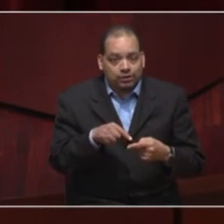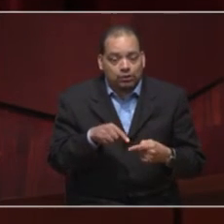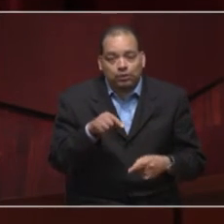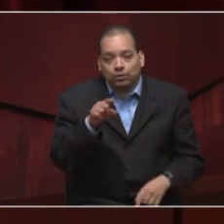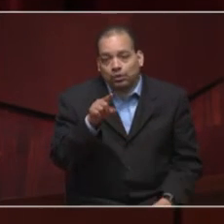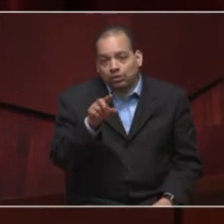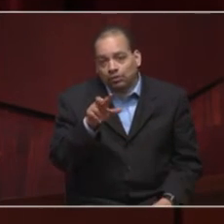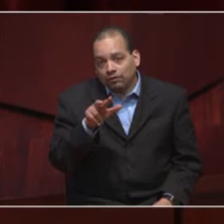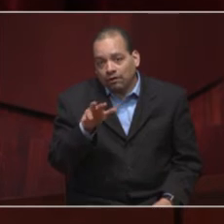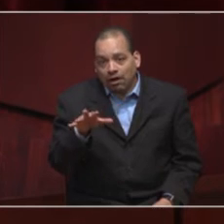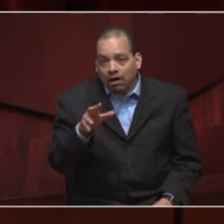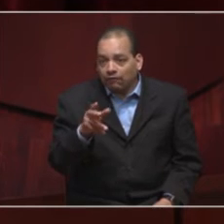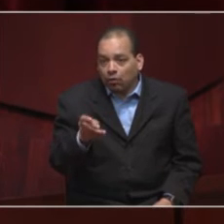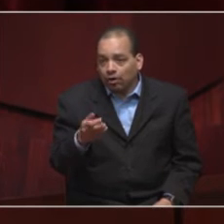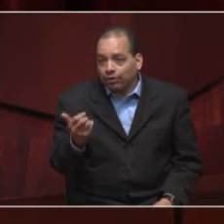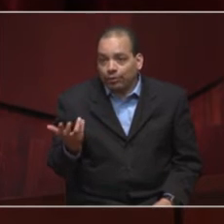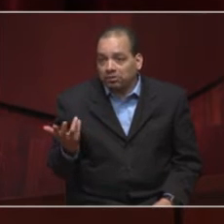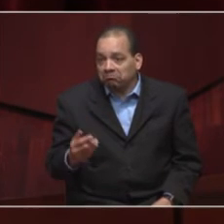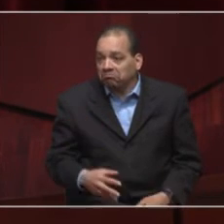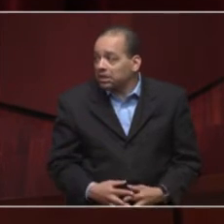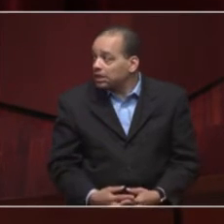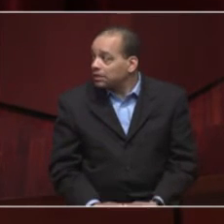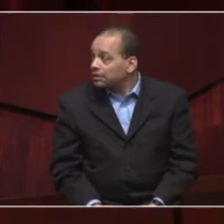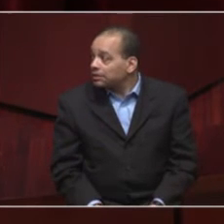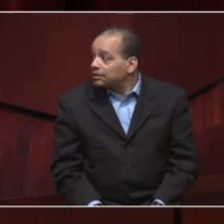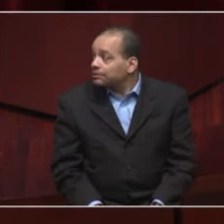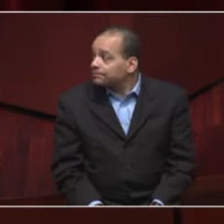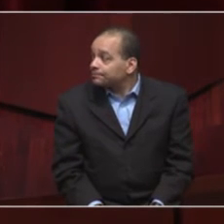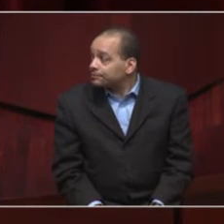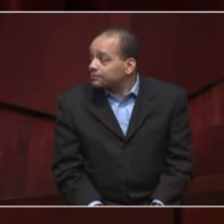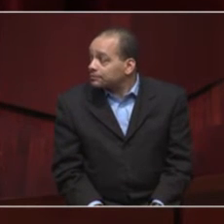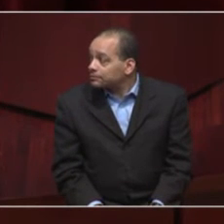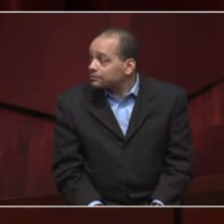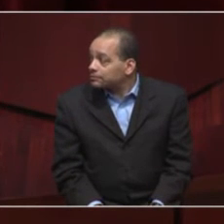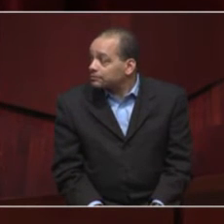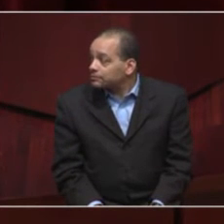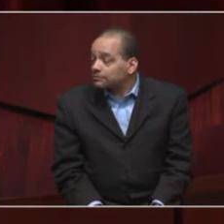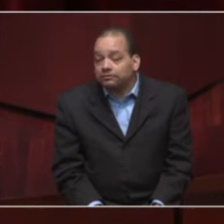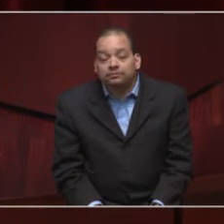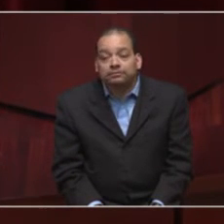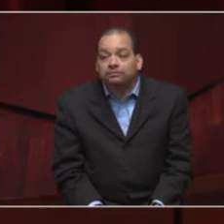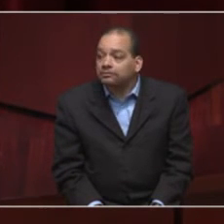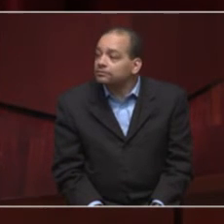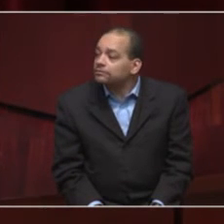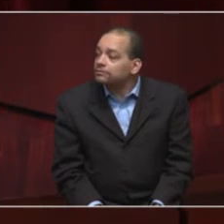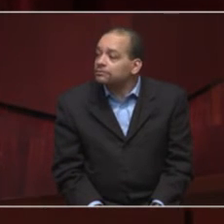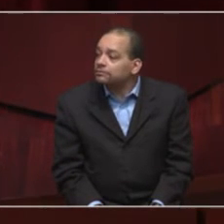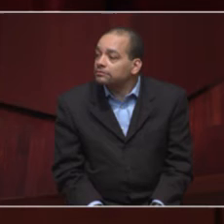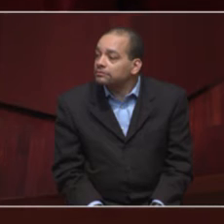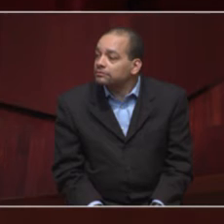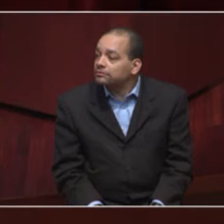something. Thank you. Thank you, Rich. Good question. I just have a question about.